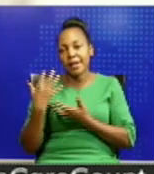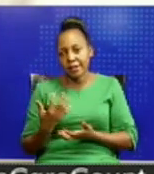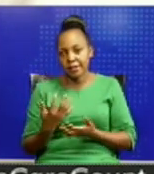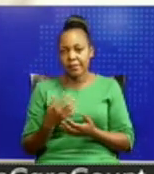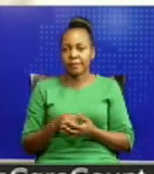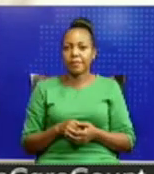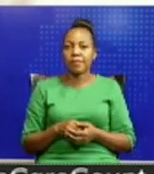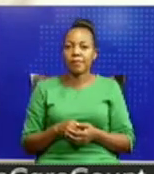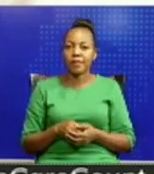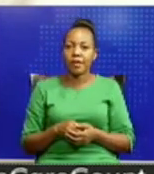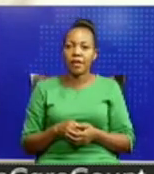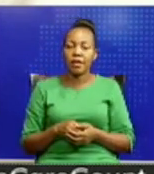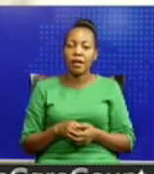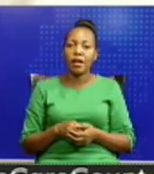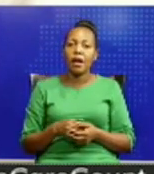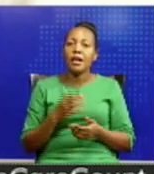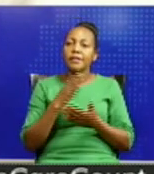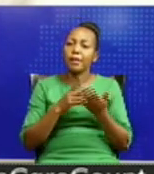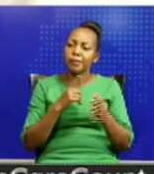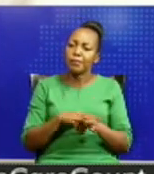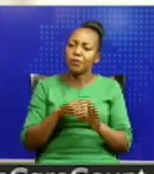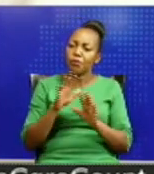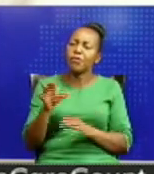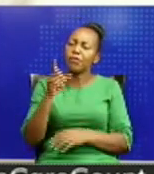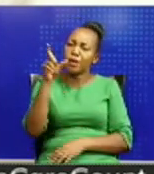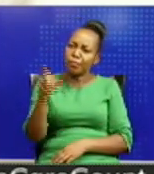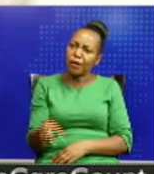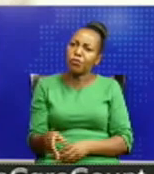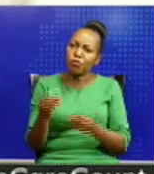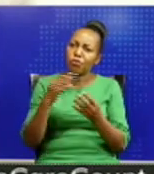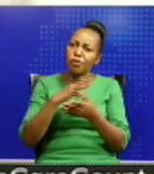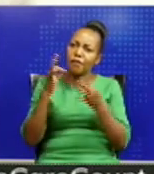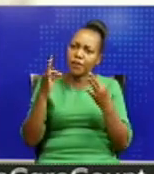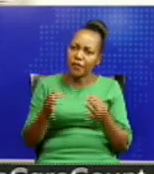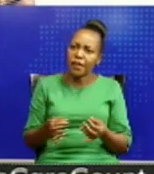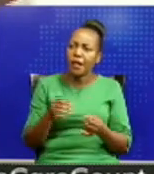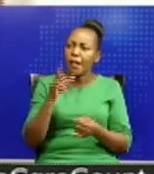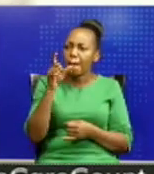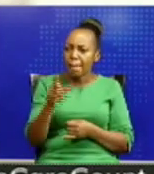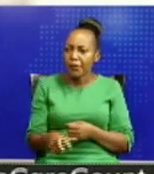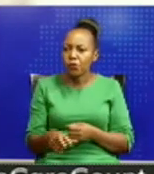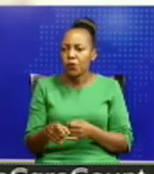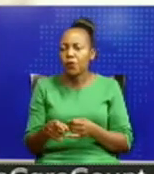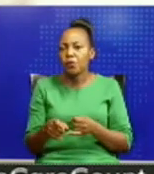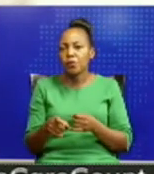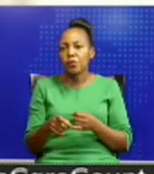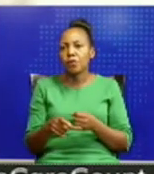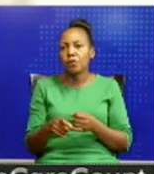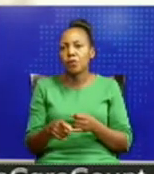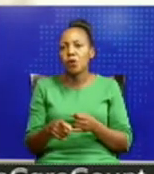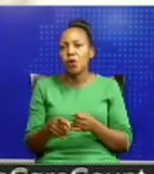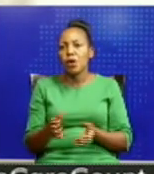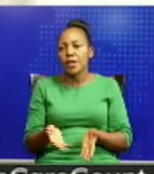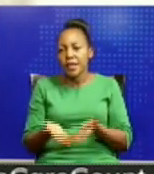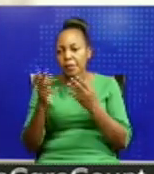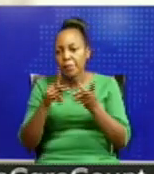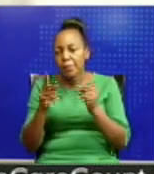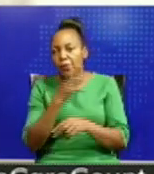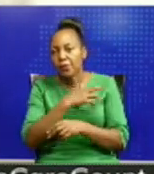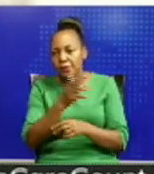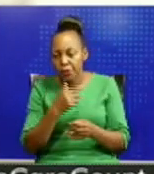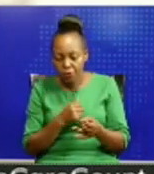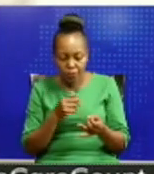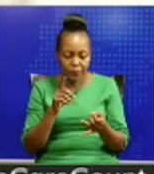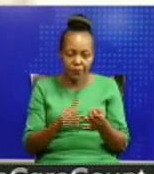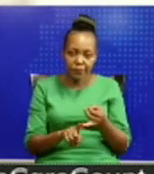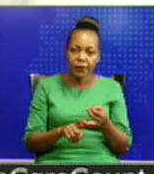know, where we just leave one person to do everything. Someone has to do the domestic work, someone has to run to the hospital, someone